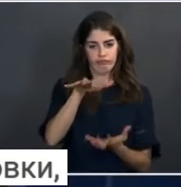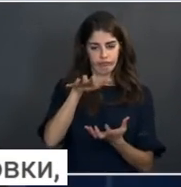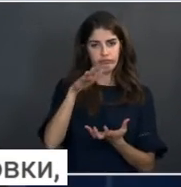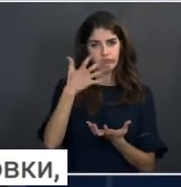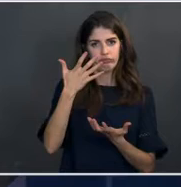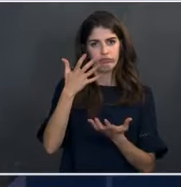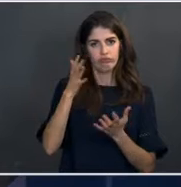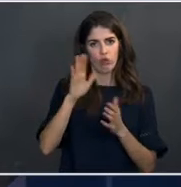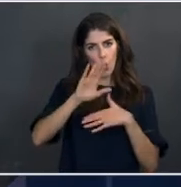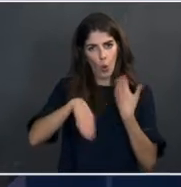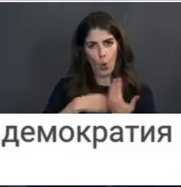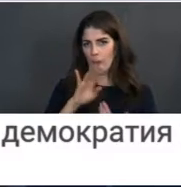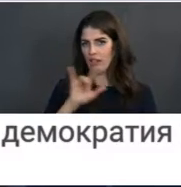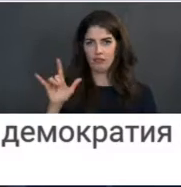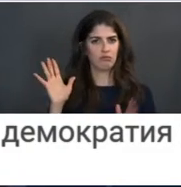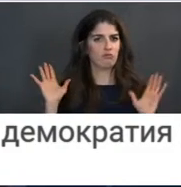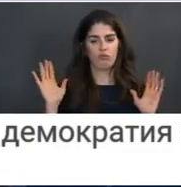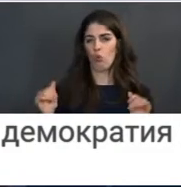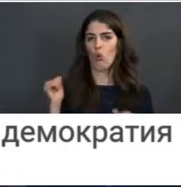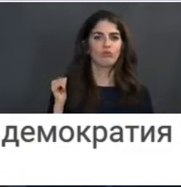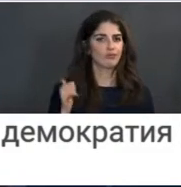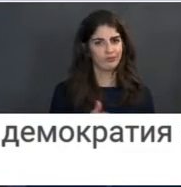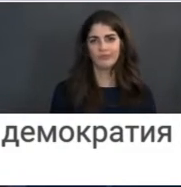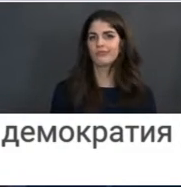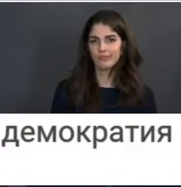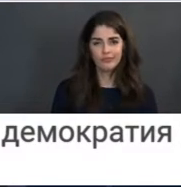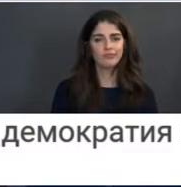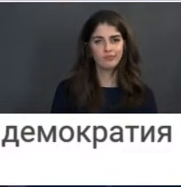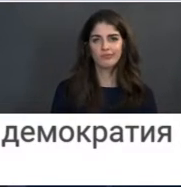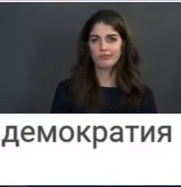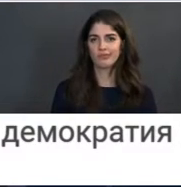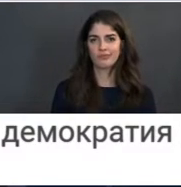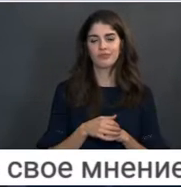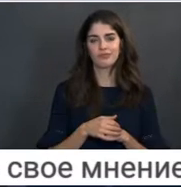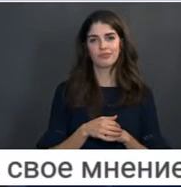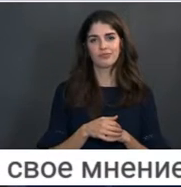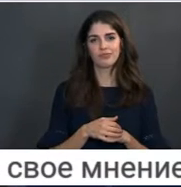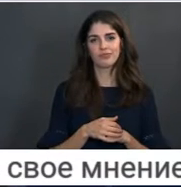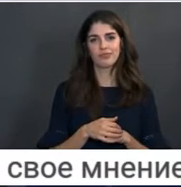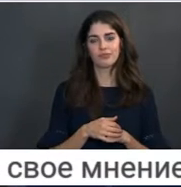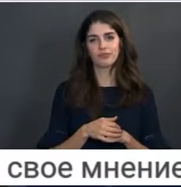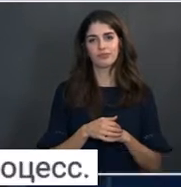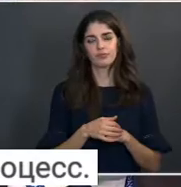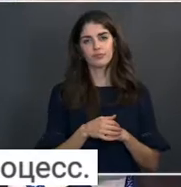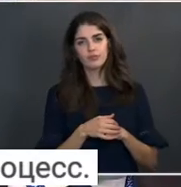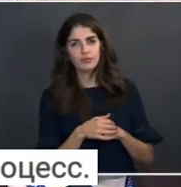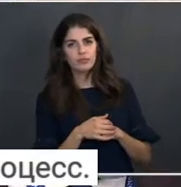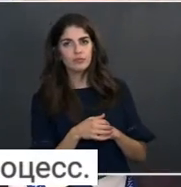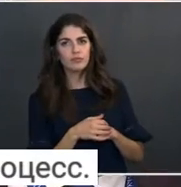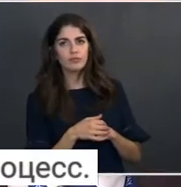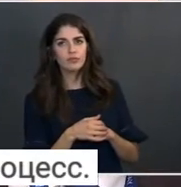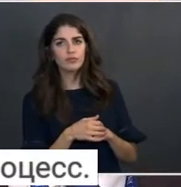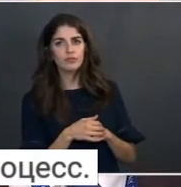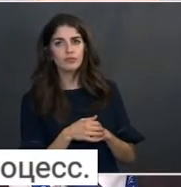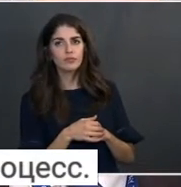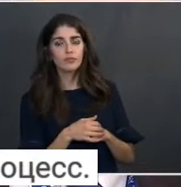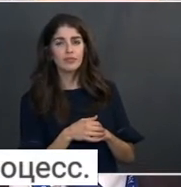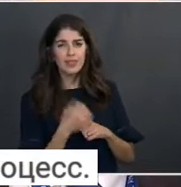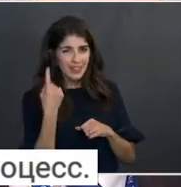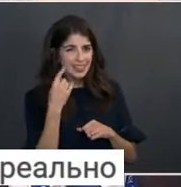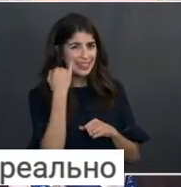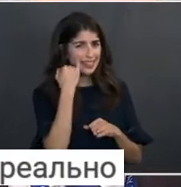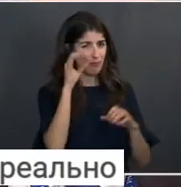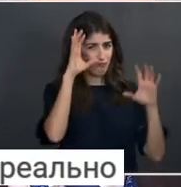of the package, this is the legislative process. This is democracy at work now. Certainly he has an opinion, and that's very influential in the